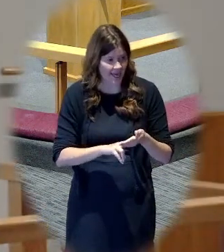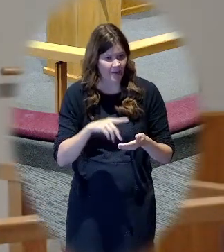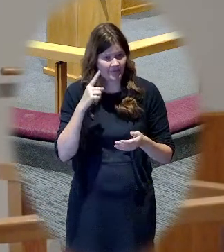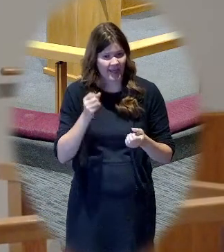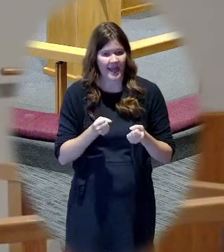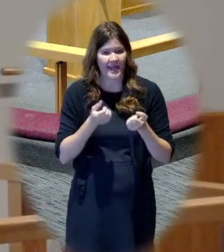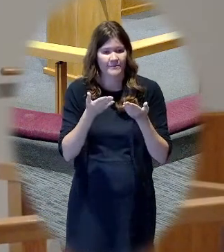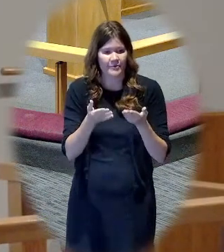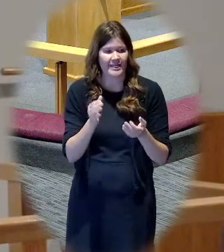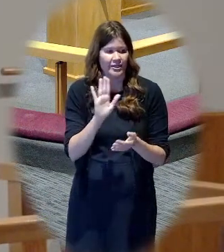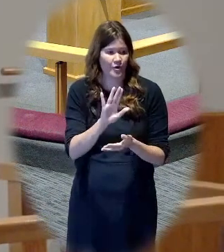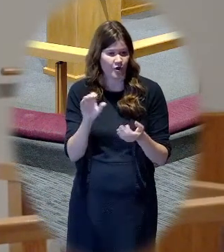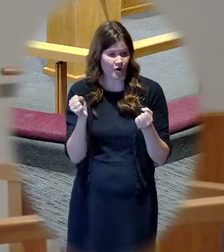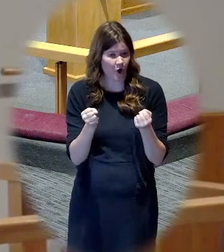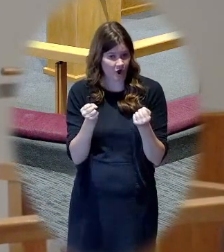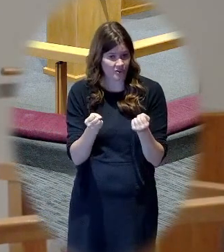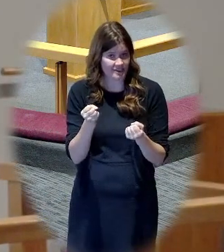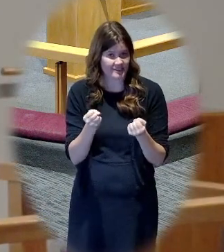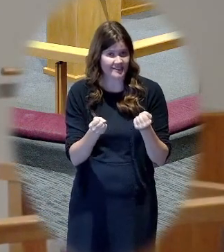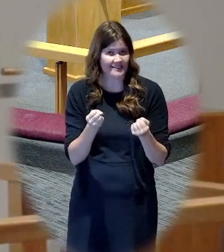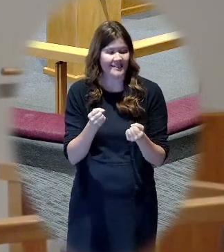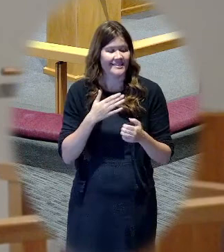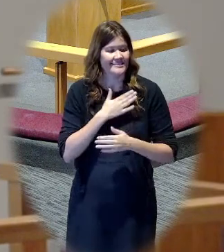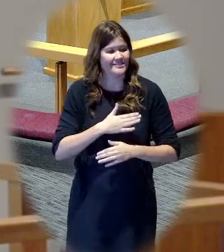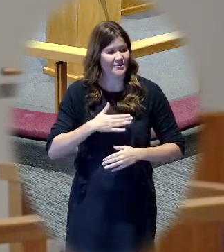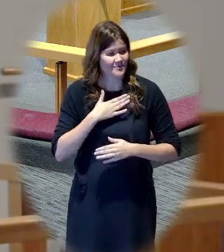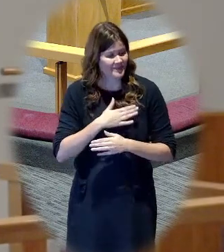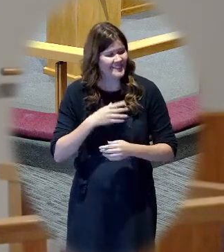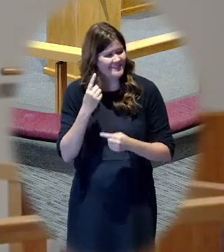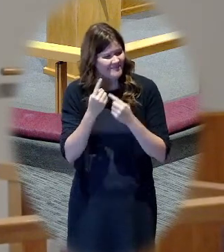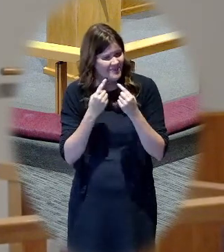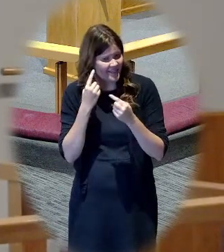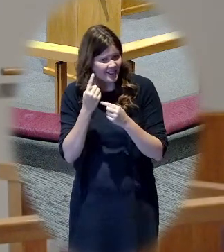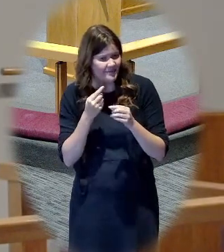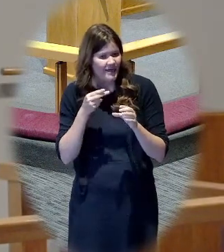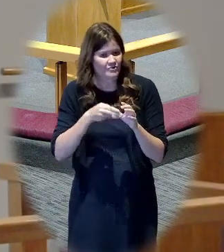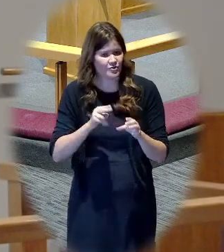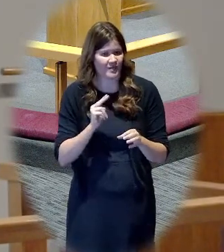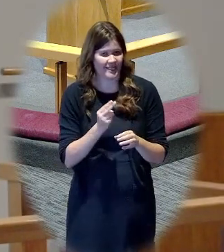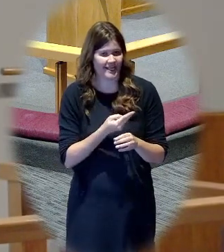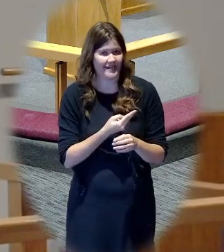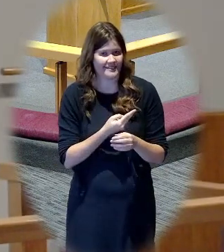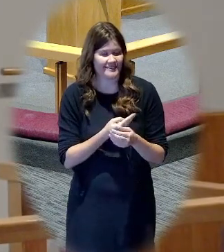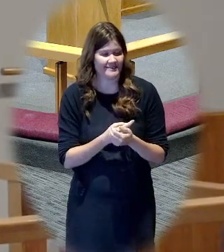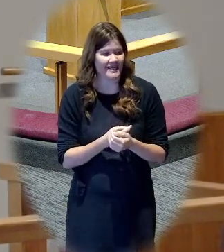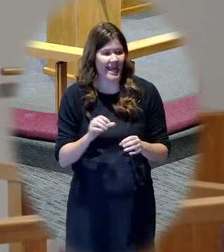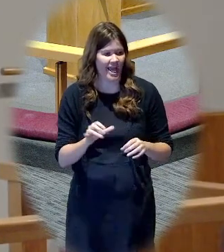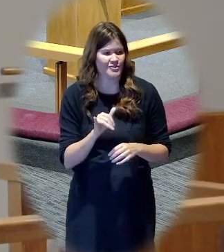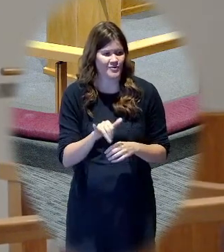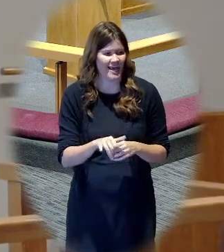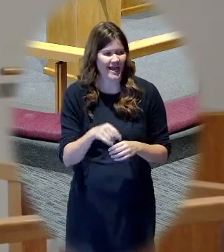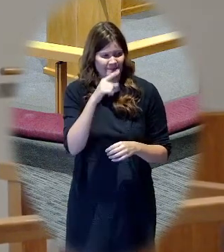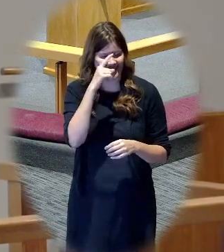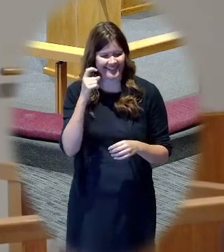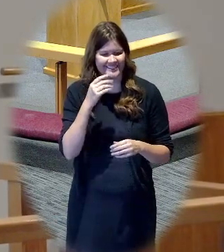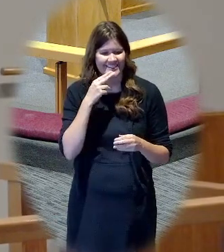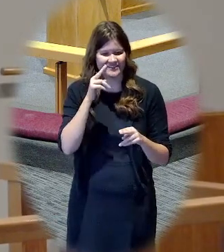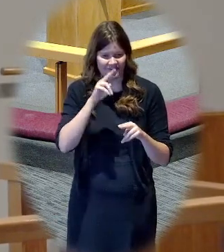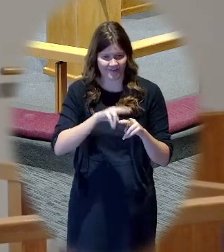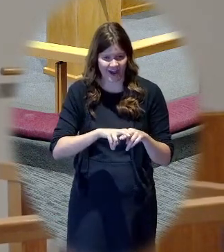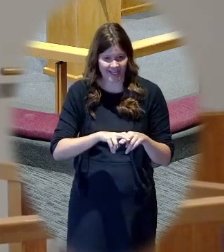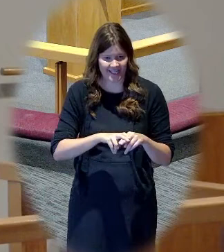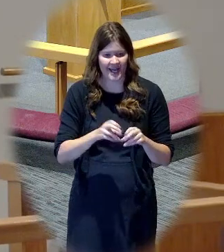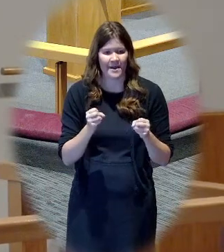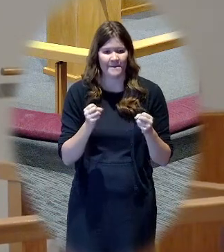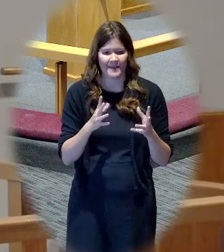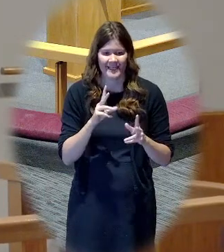for signing up. Please entertain the thought and follow through with that, because it's a lot of fun. Lots of